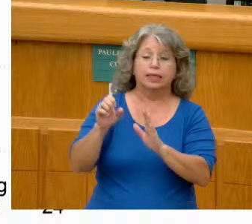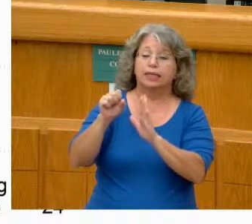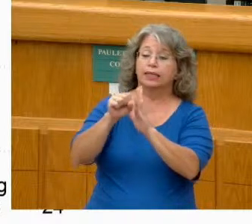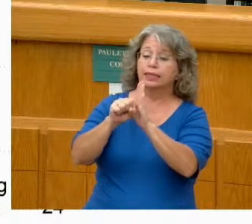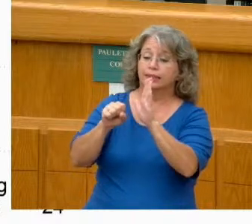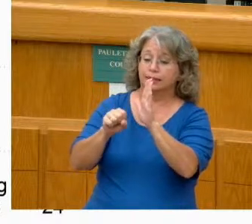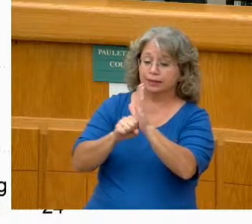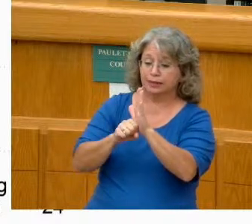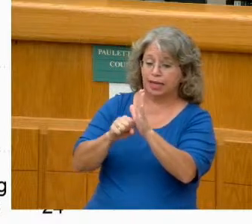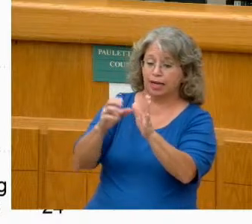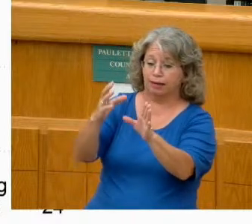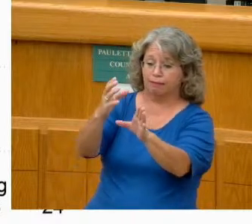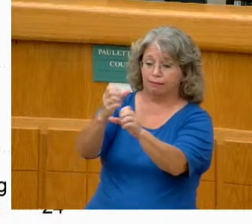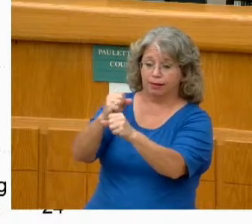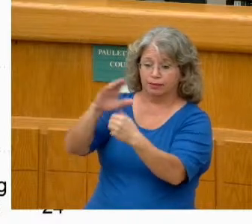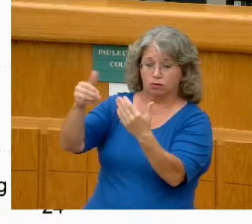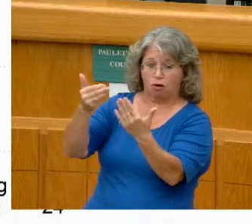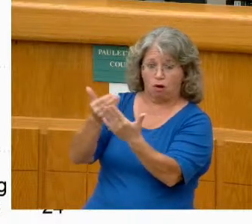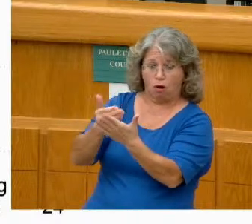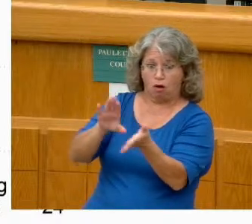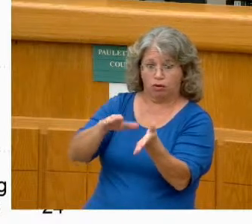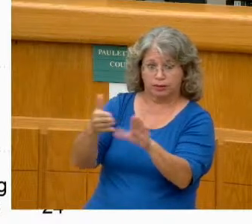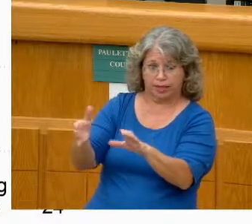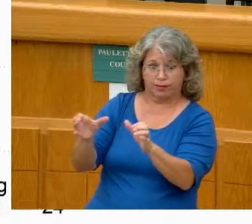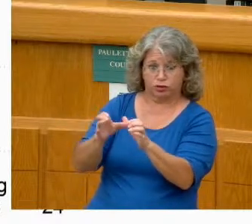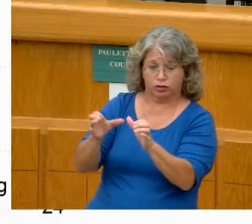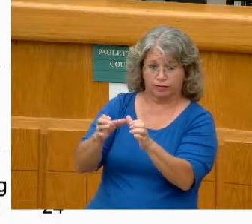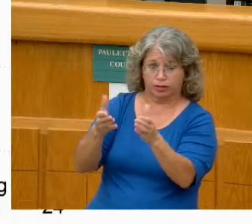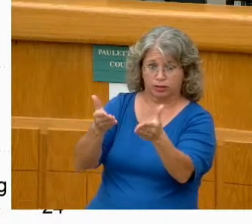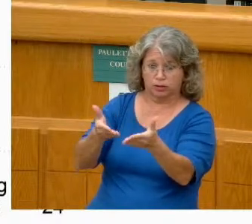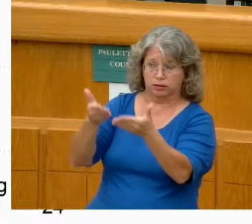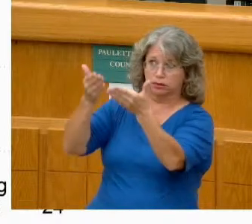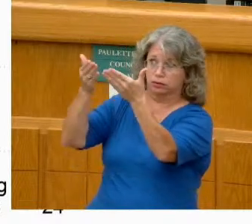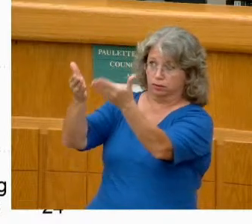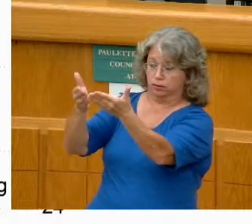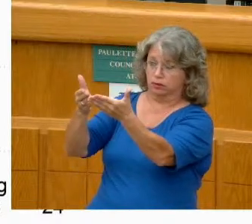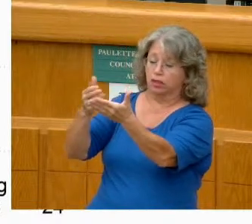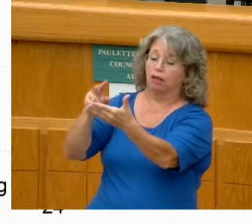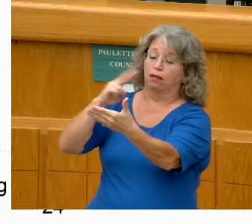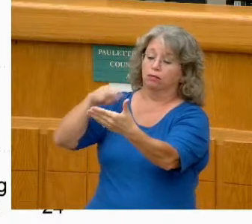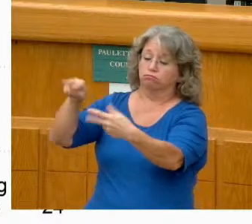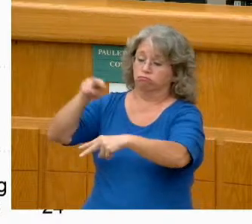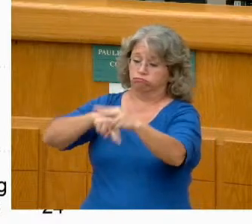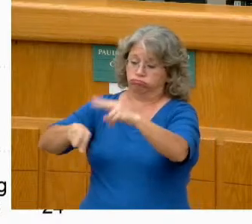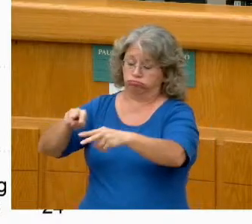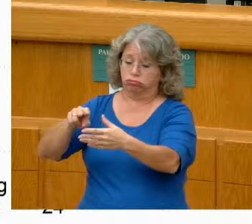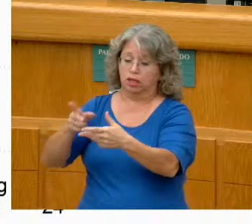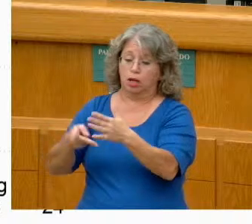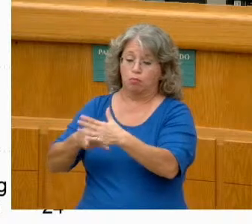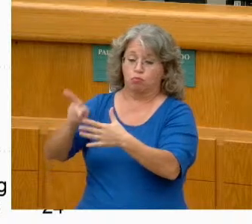death certificates, and if the primary cause of death was COVID, then